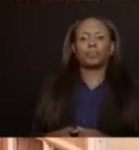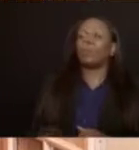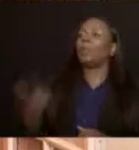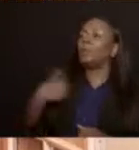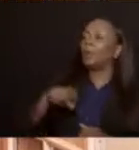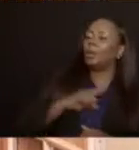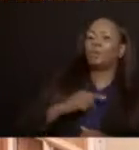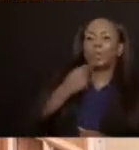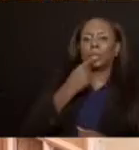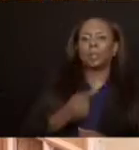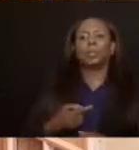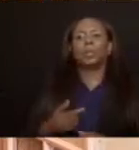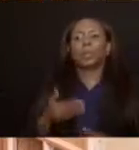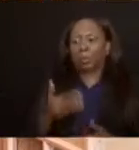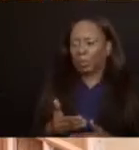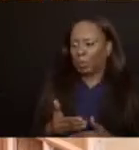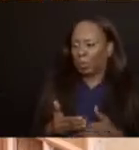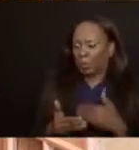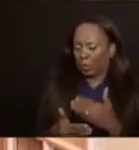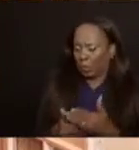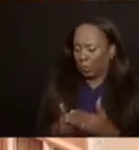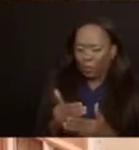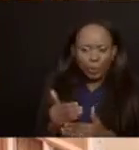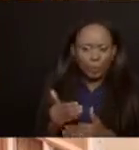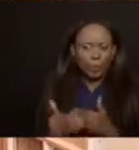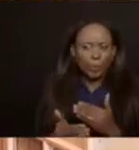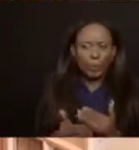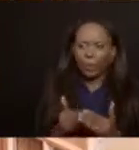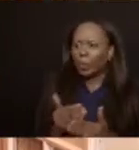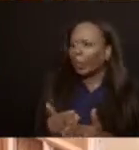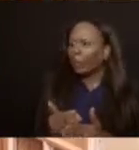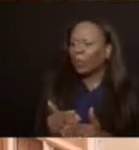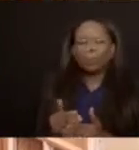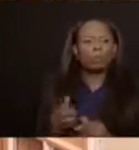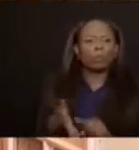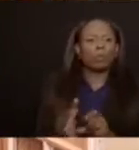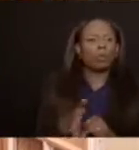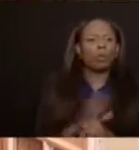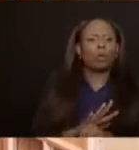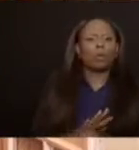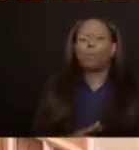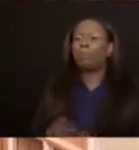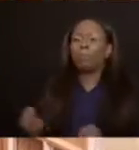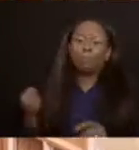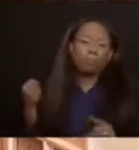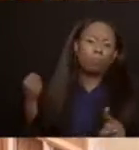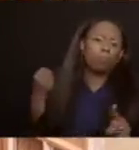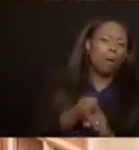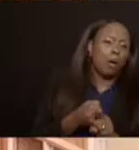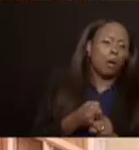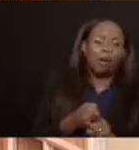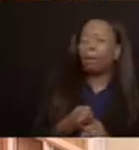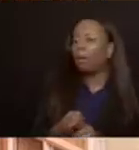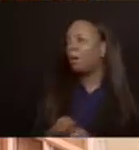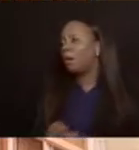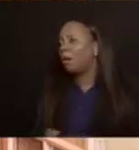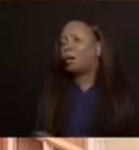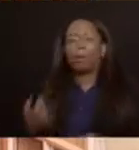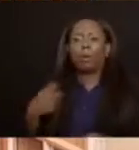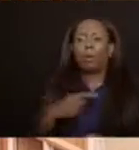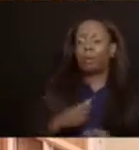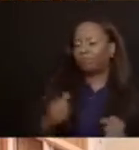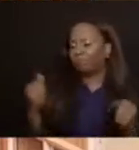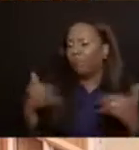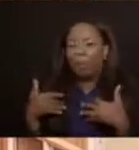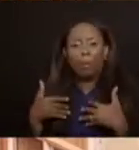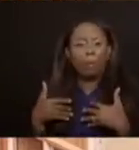by step by step, this thing that came onto us 20 months ago, nobody knew what it was, the level of fear and anxiety and